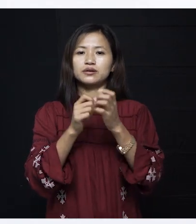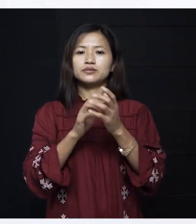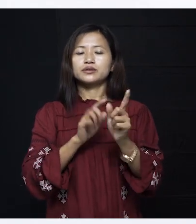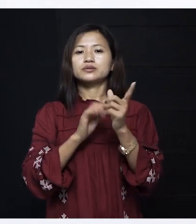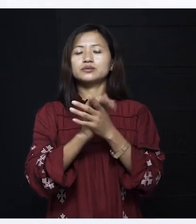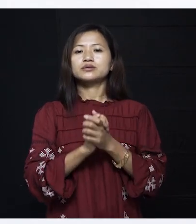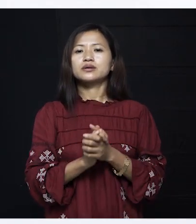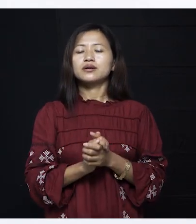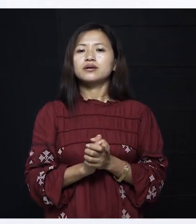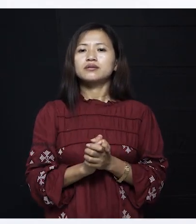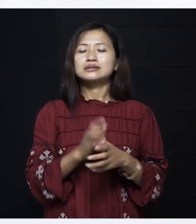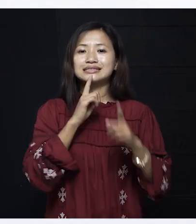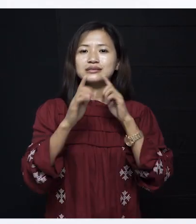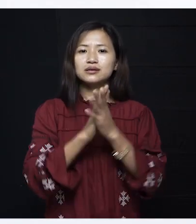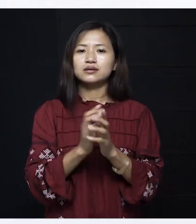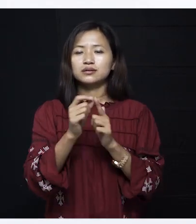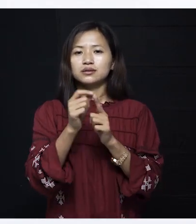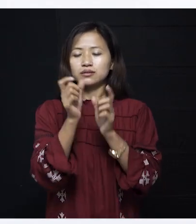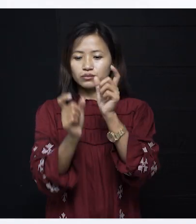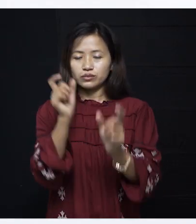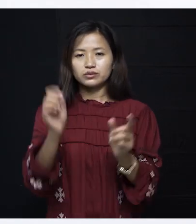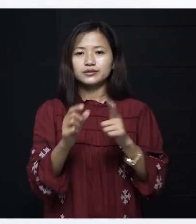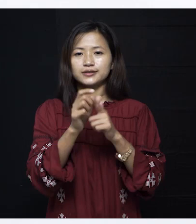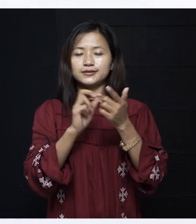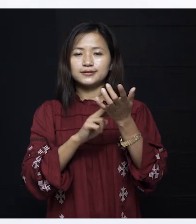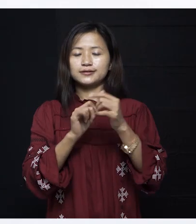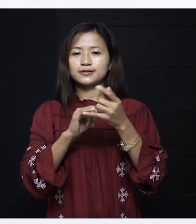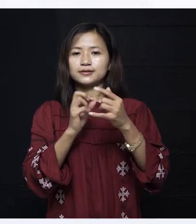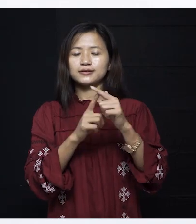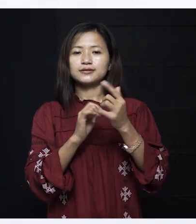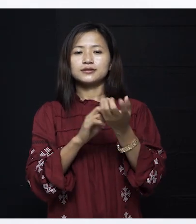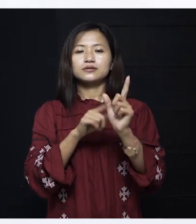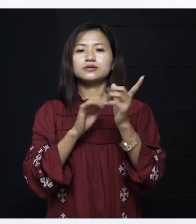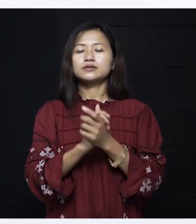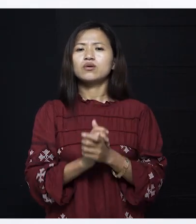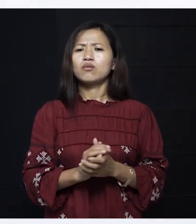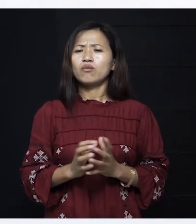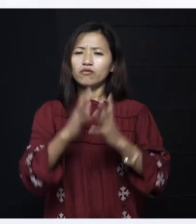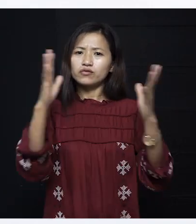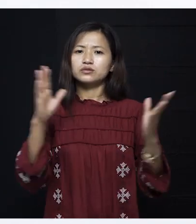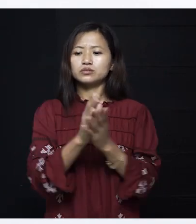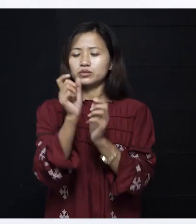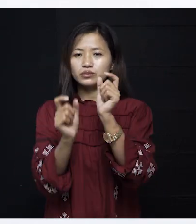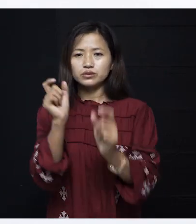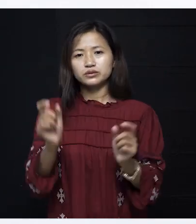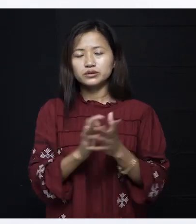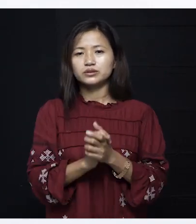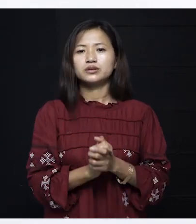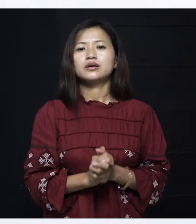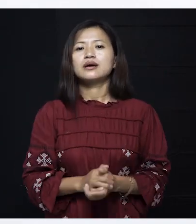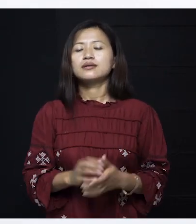we have discussed about this population density, then overpopulation. Then we have also discussed about